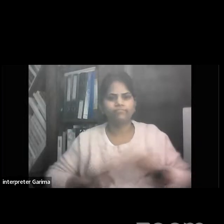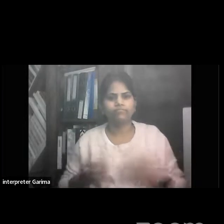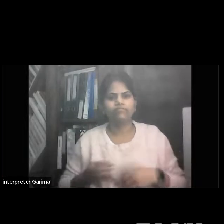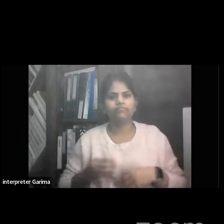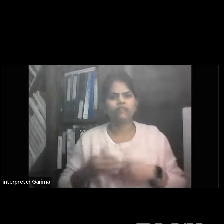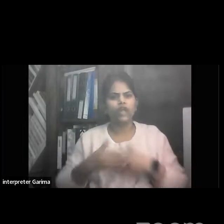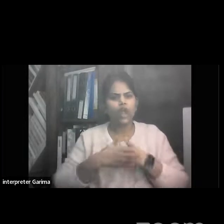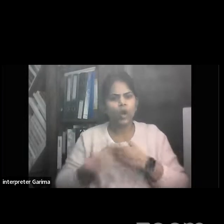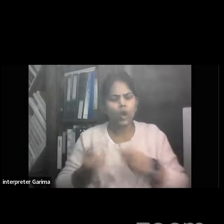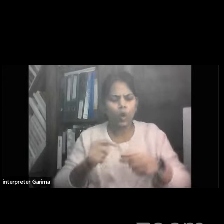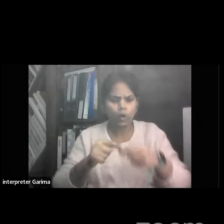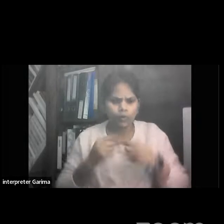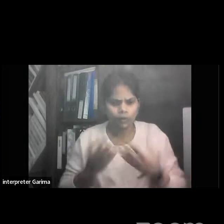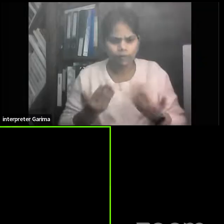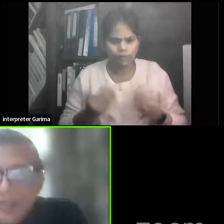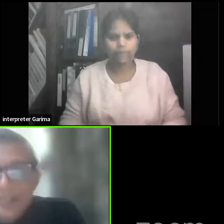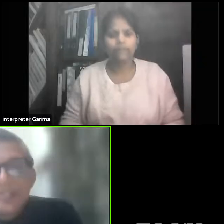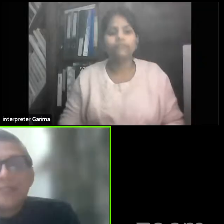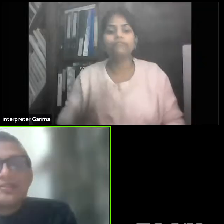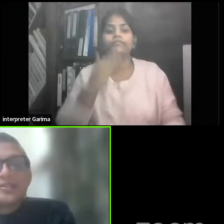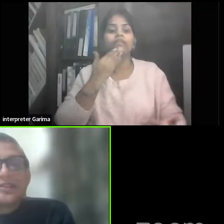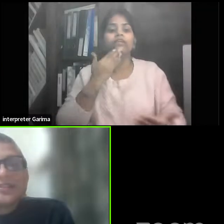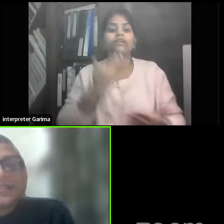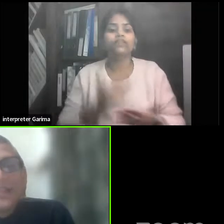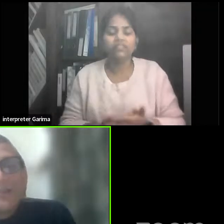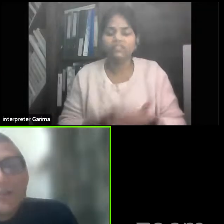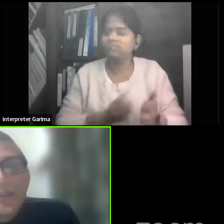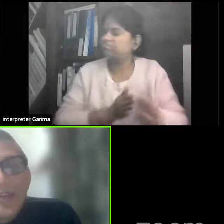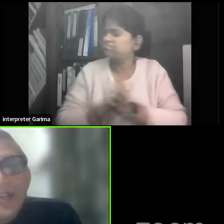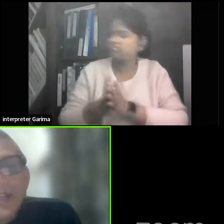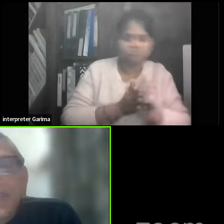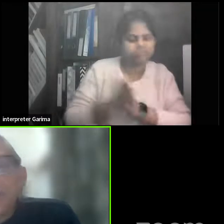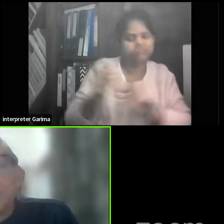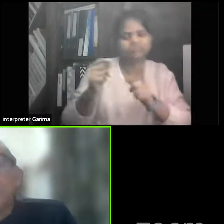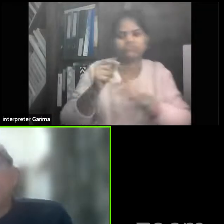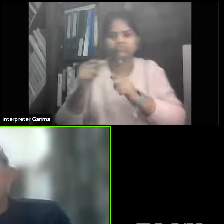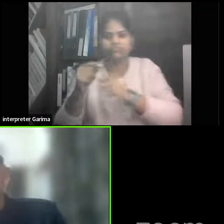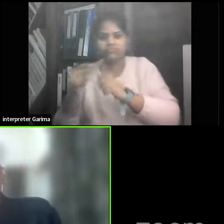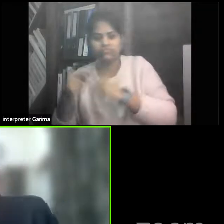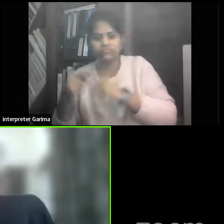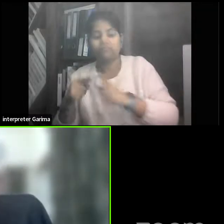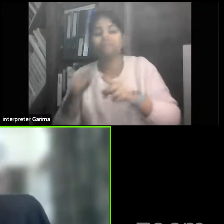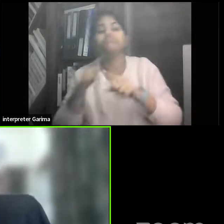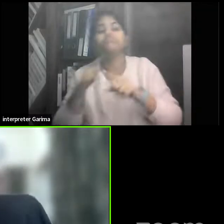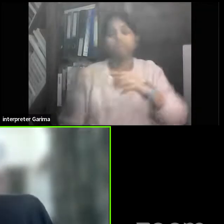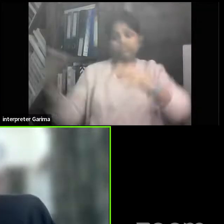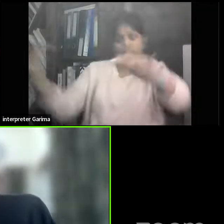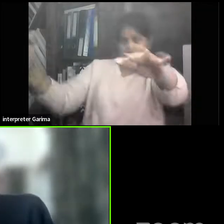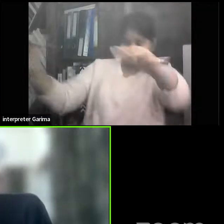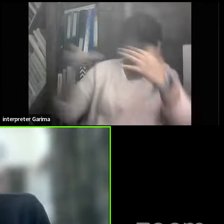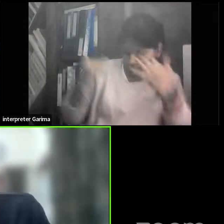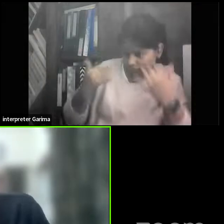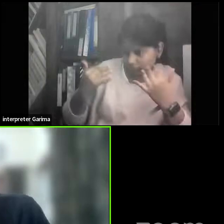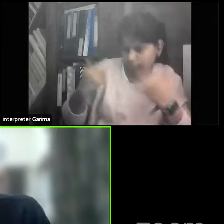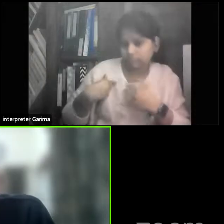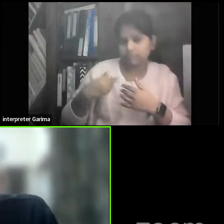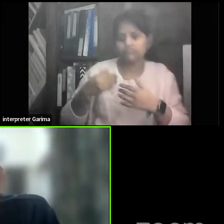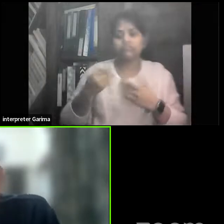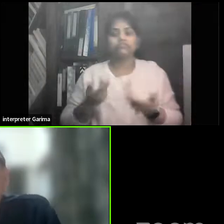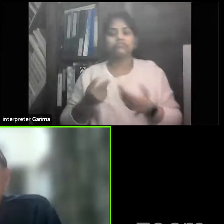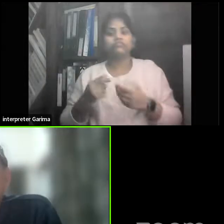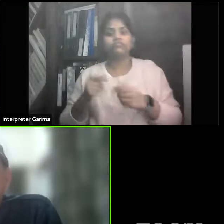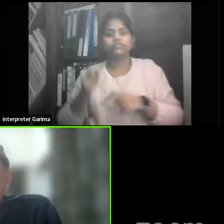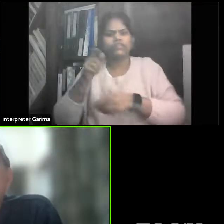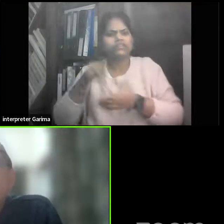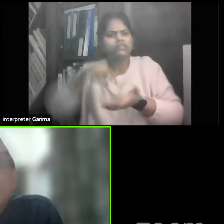Thank you very much for a very interesting presentation and for drawing attention to the meta-theatrical